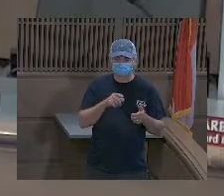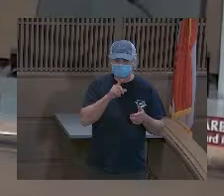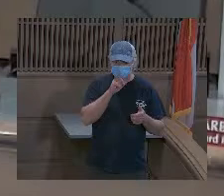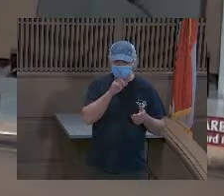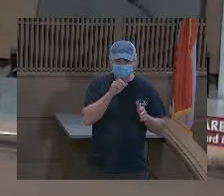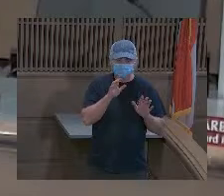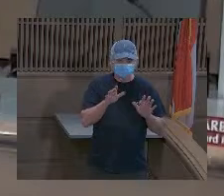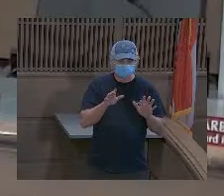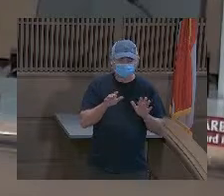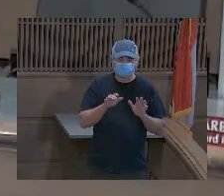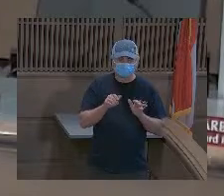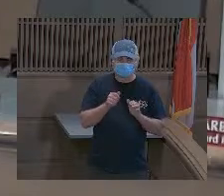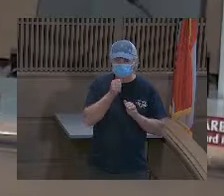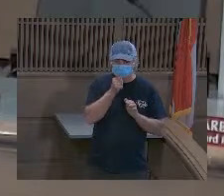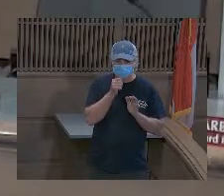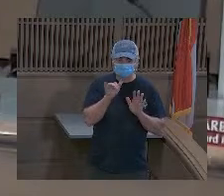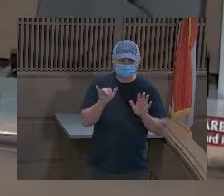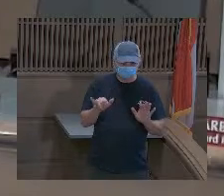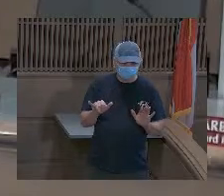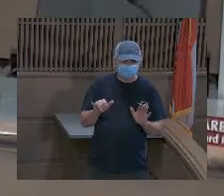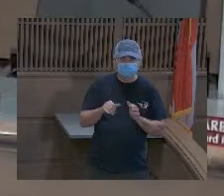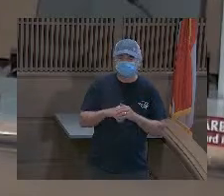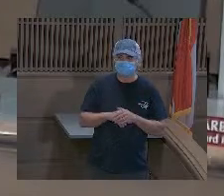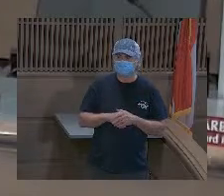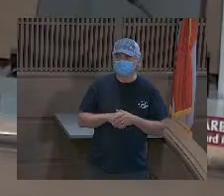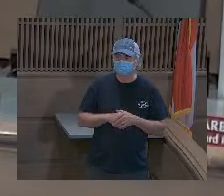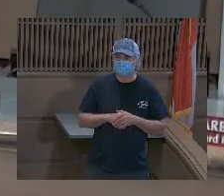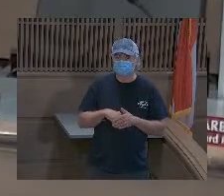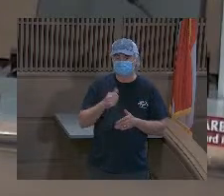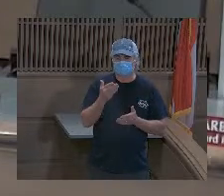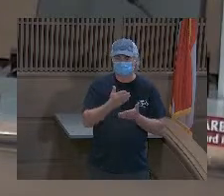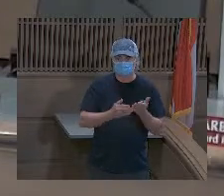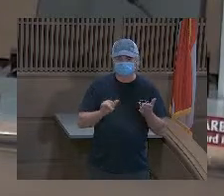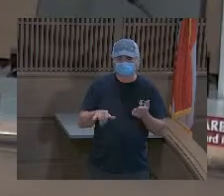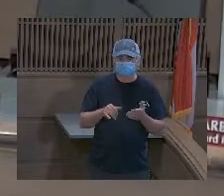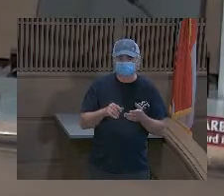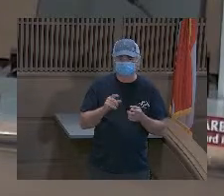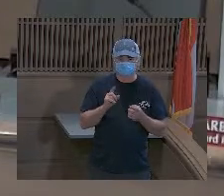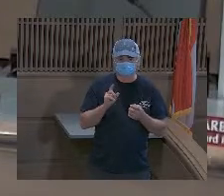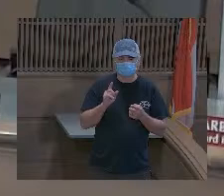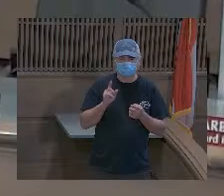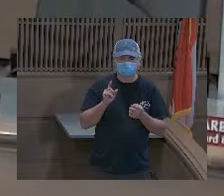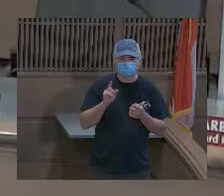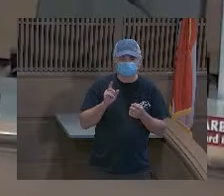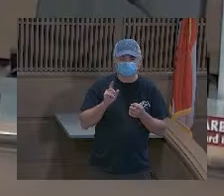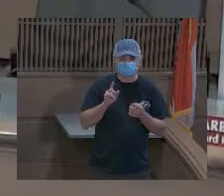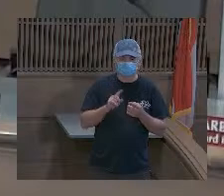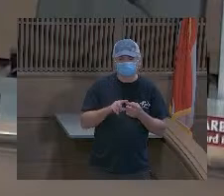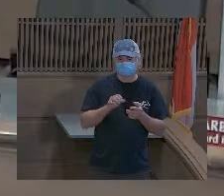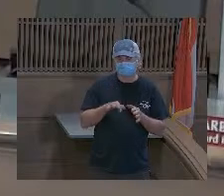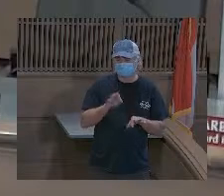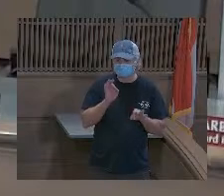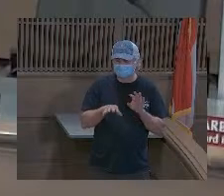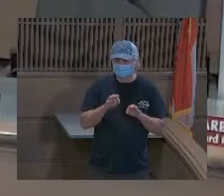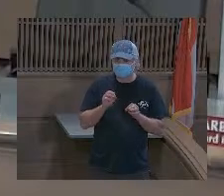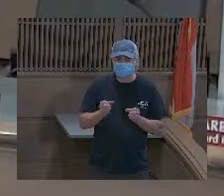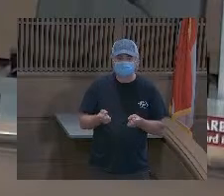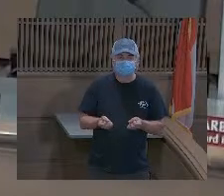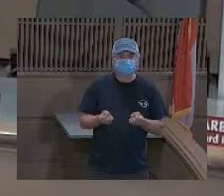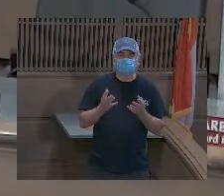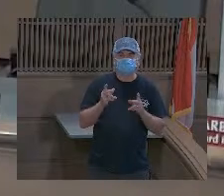Another purpose for that investigation is to ascertain how many people have